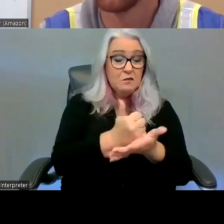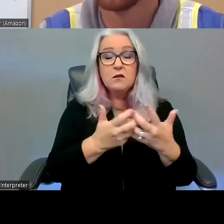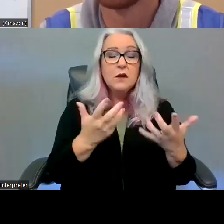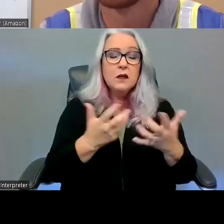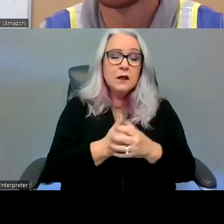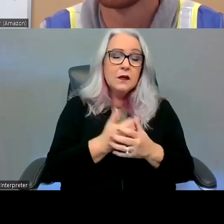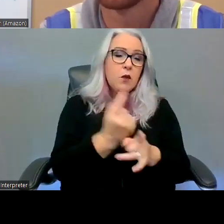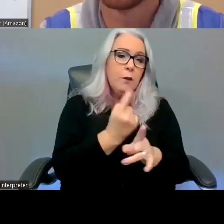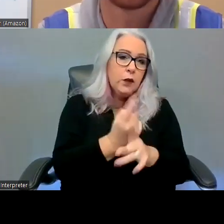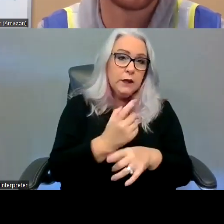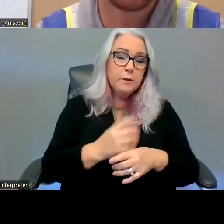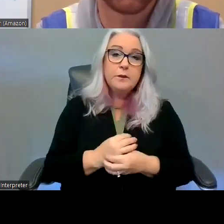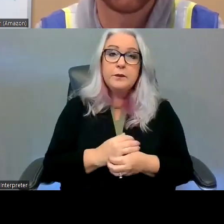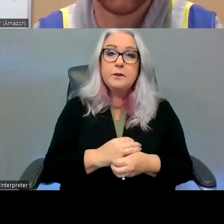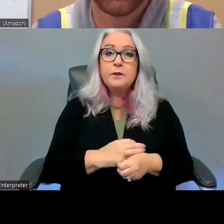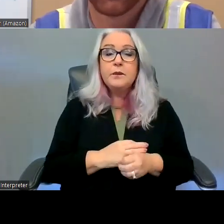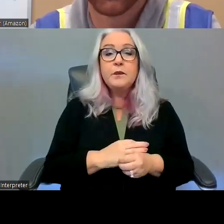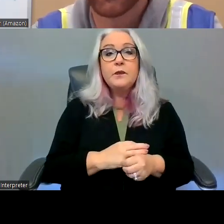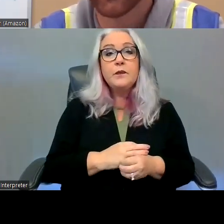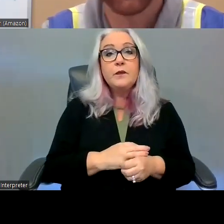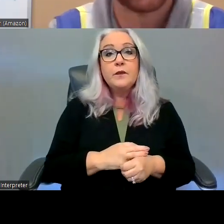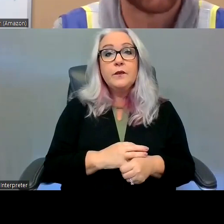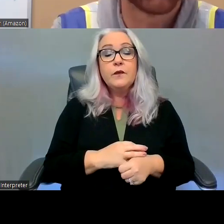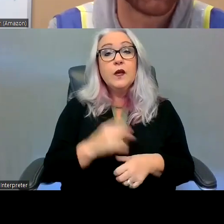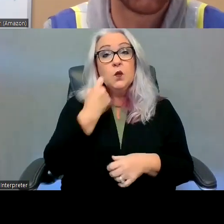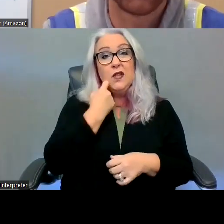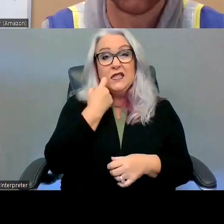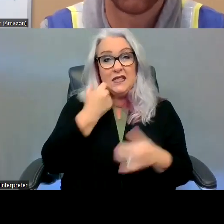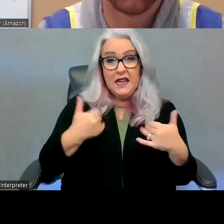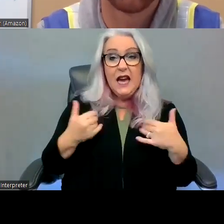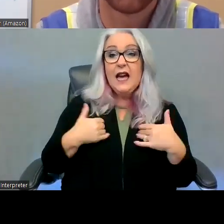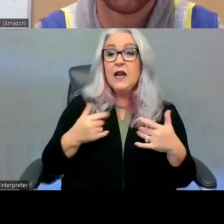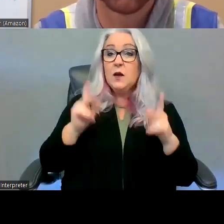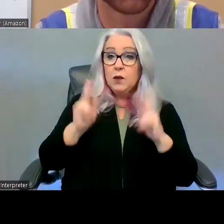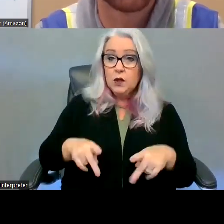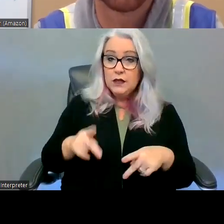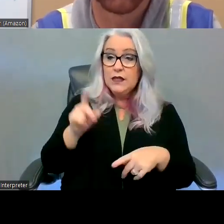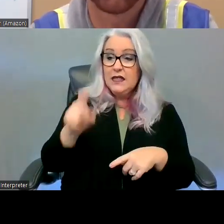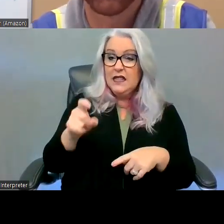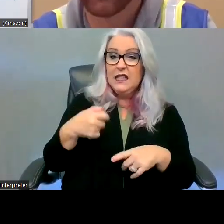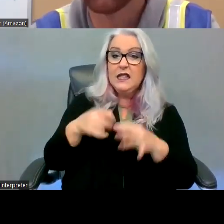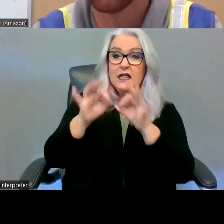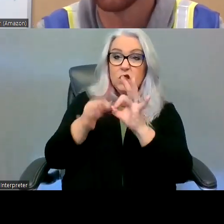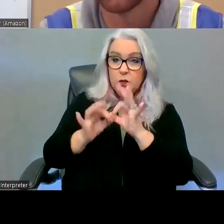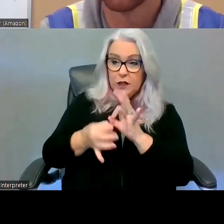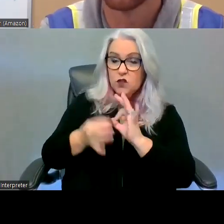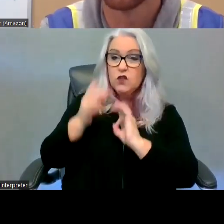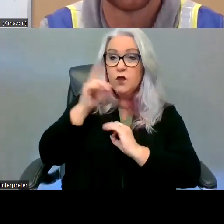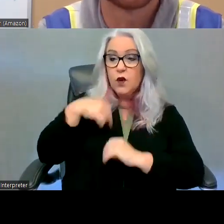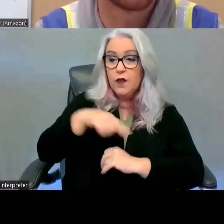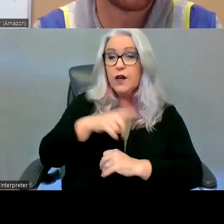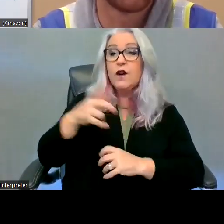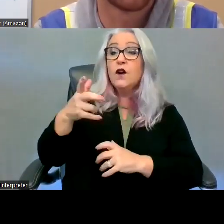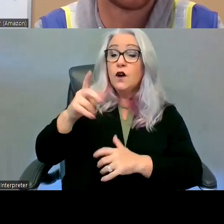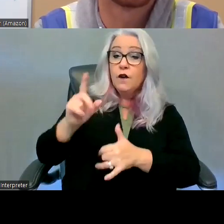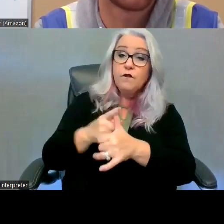are, we just had a candidate come in yesterday that needed interpretation for their first day. So we were able to submit